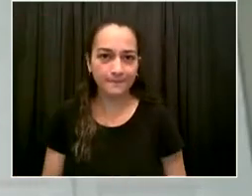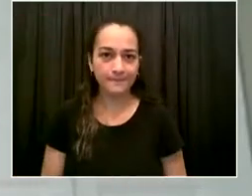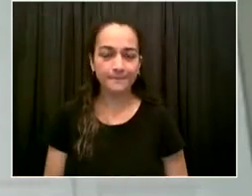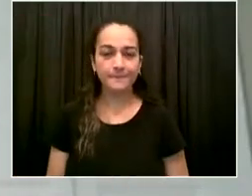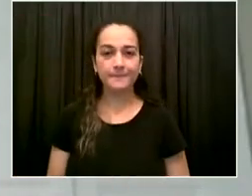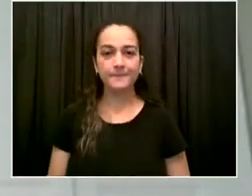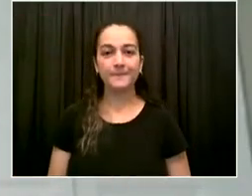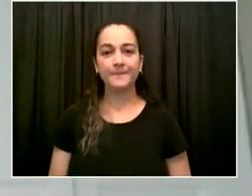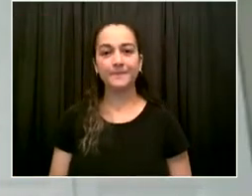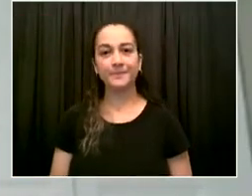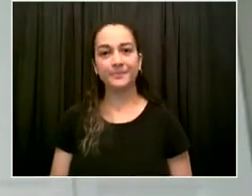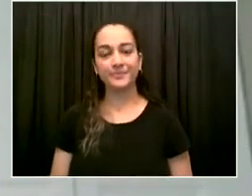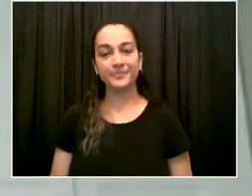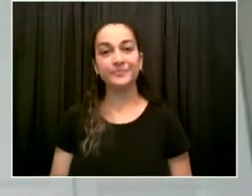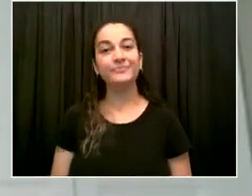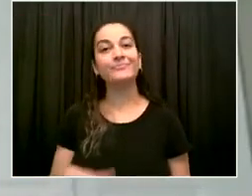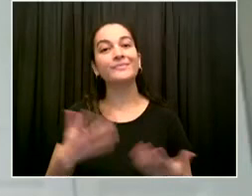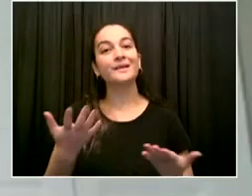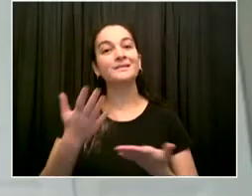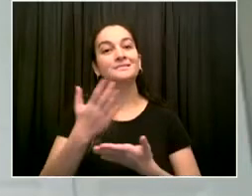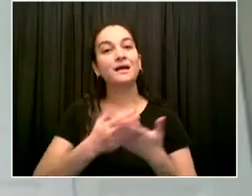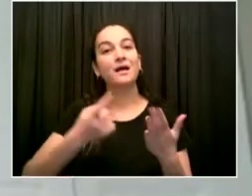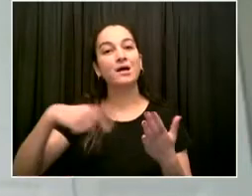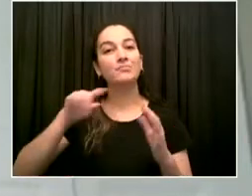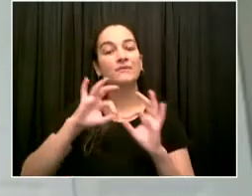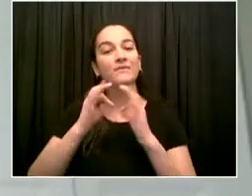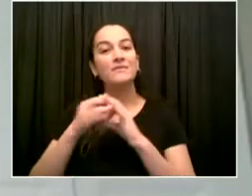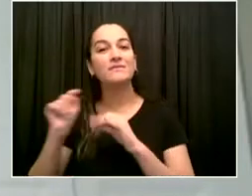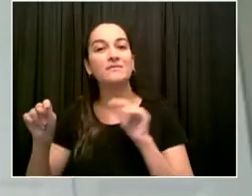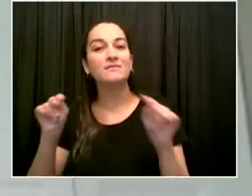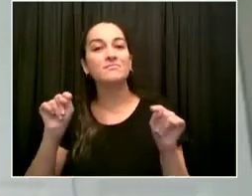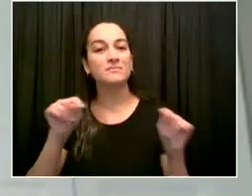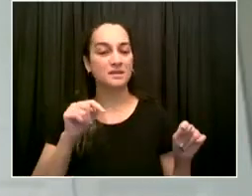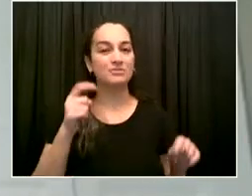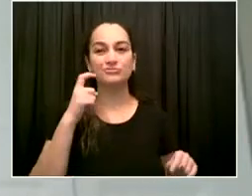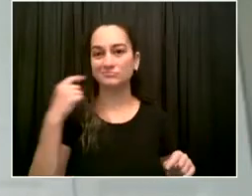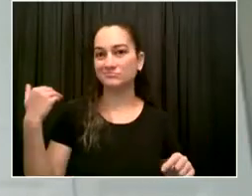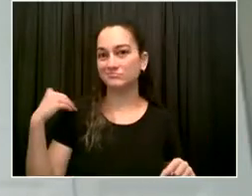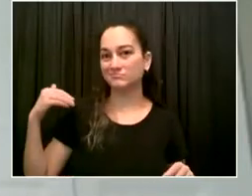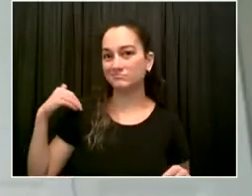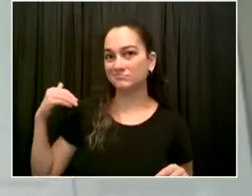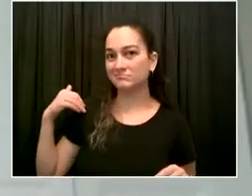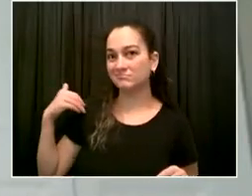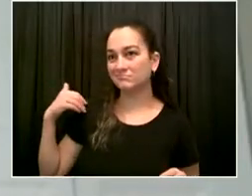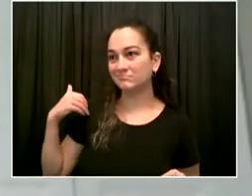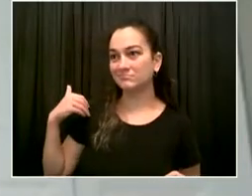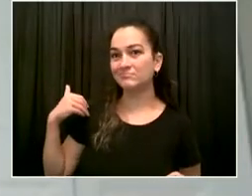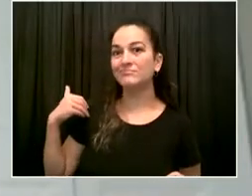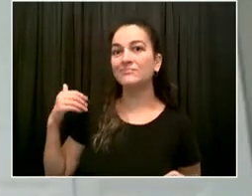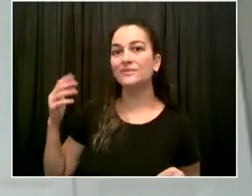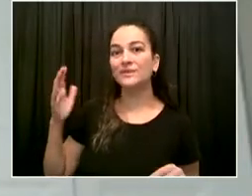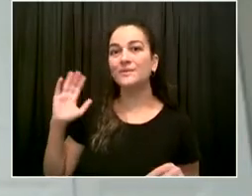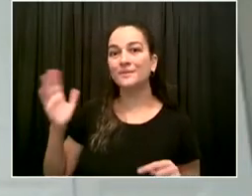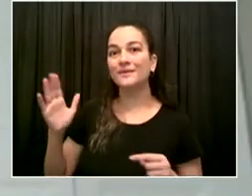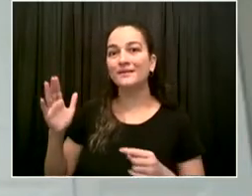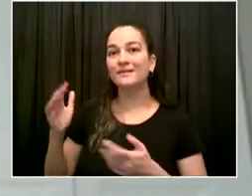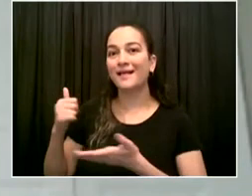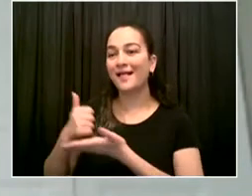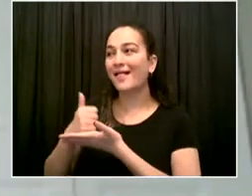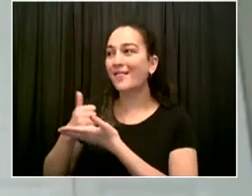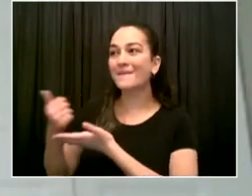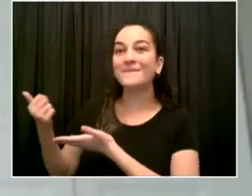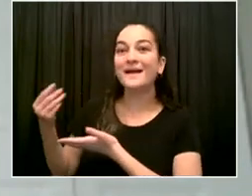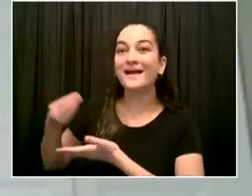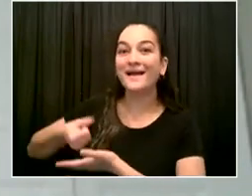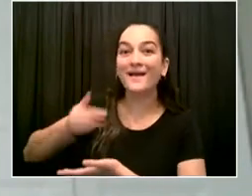not do the work they were supposed to last time. We're not going to let that happen this time. So you and I are both vetted organizations that are doing amazing work. We want the money to go to them on the